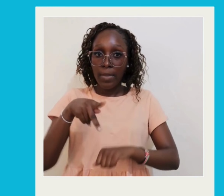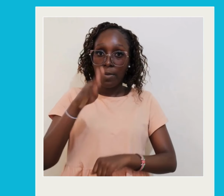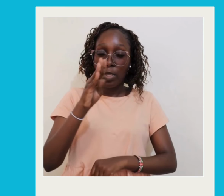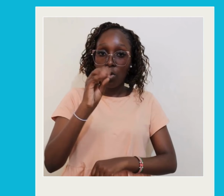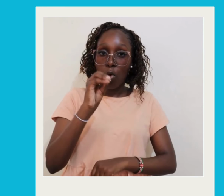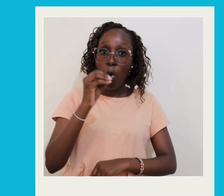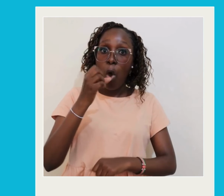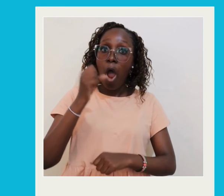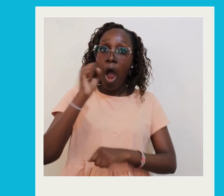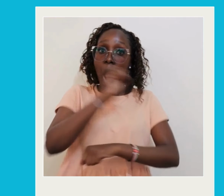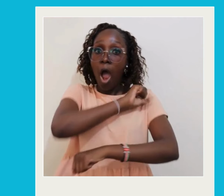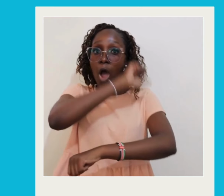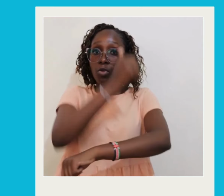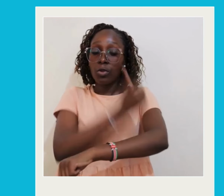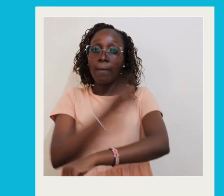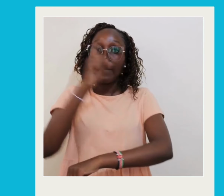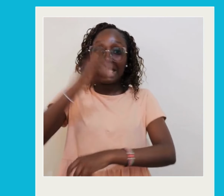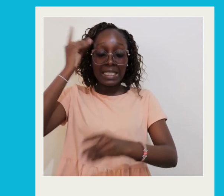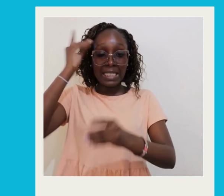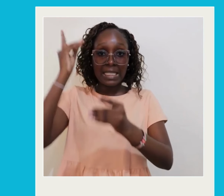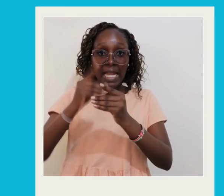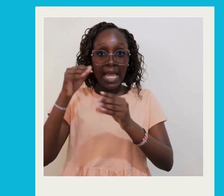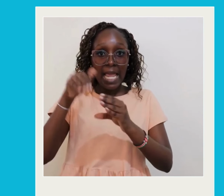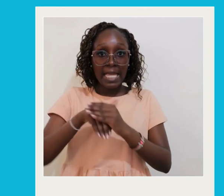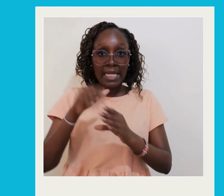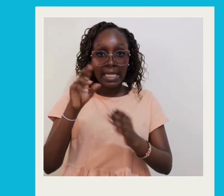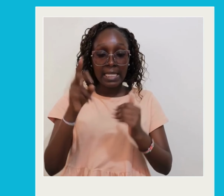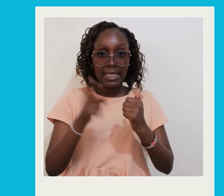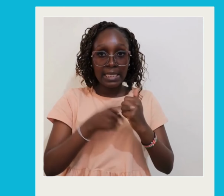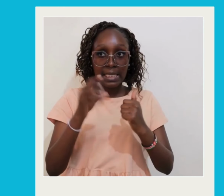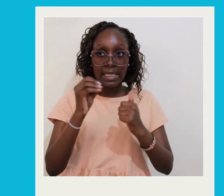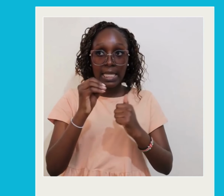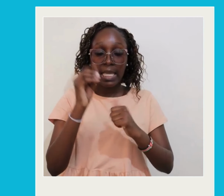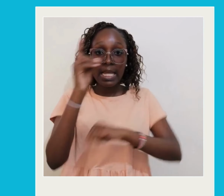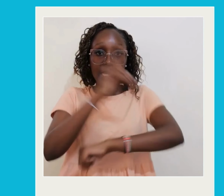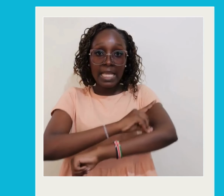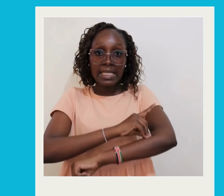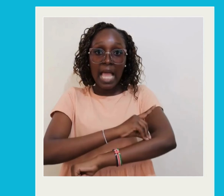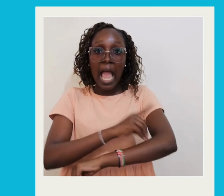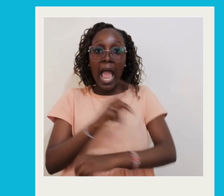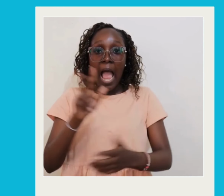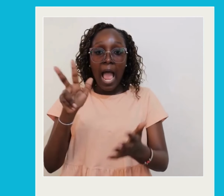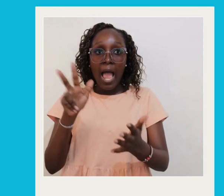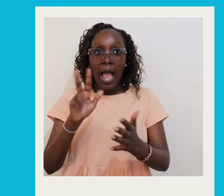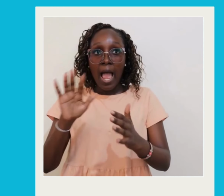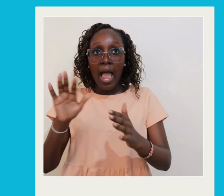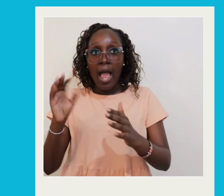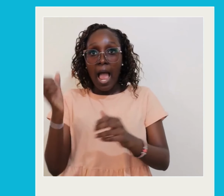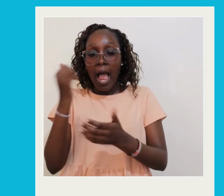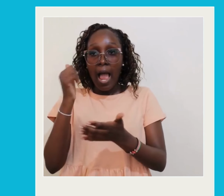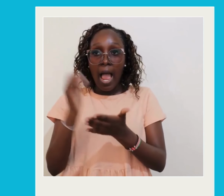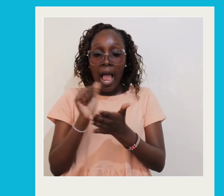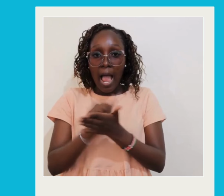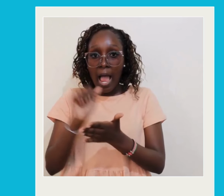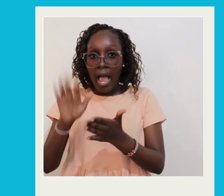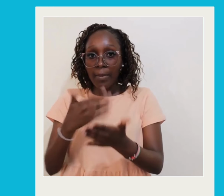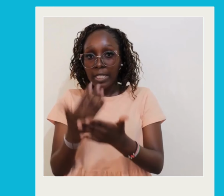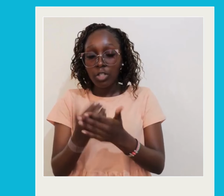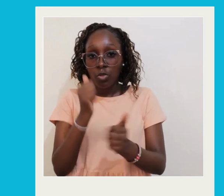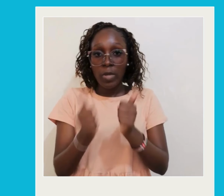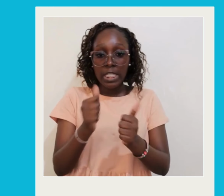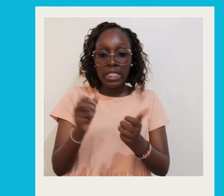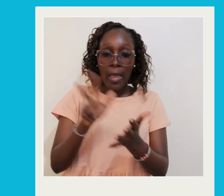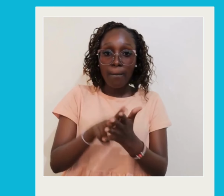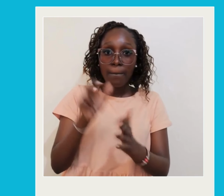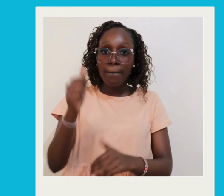the PBO Act entail? It includes a review timeline where the PBO authority must decide